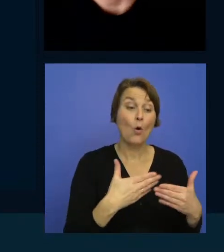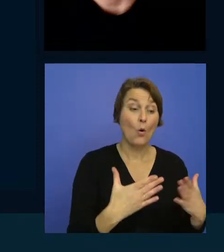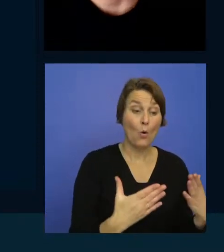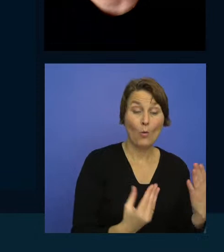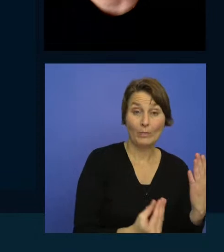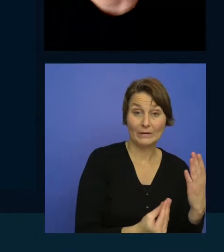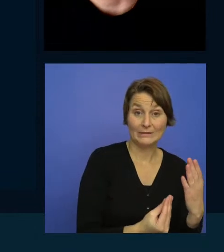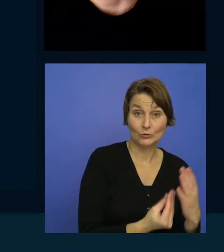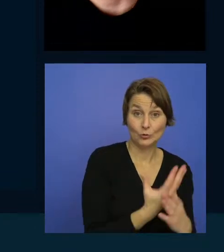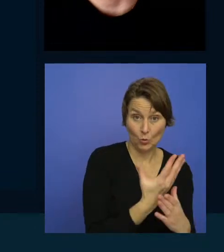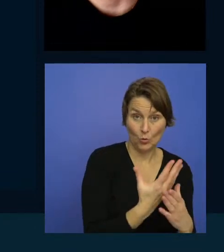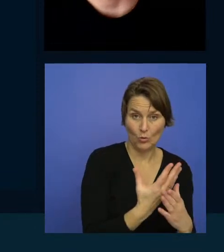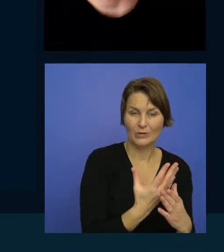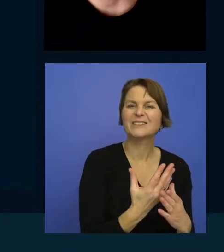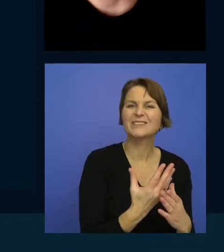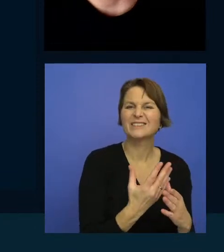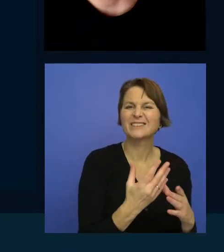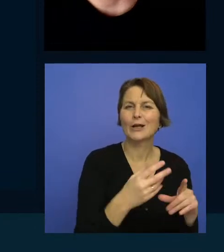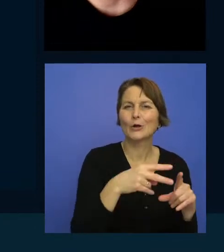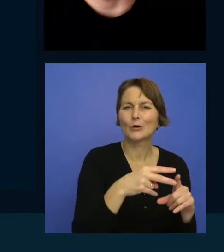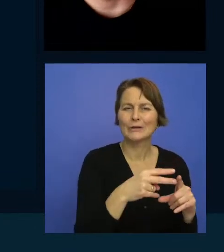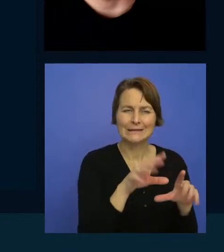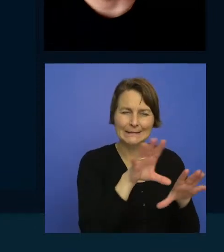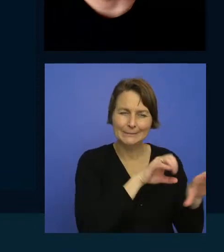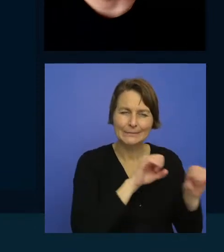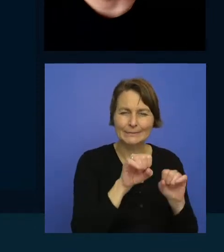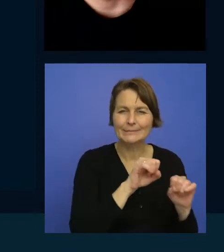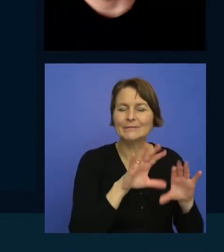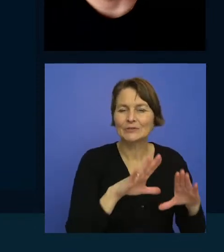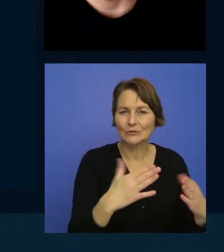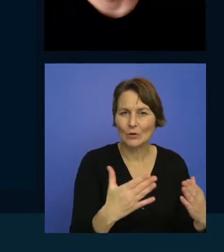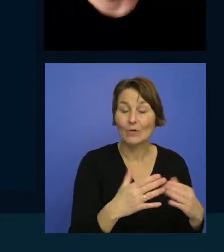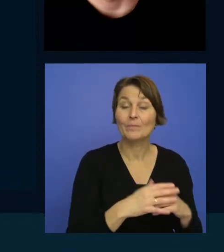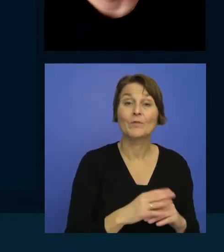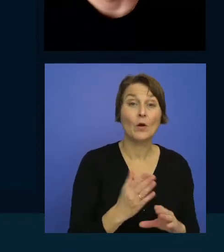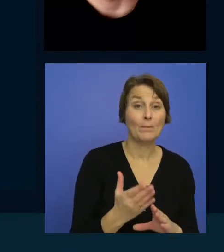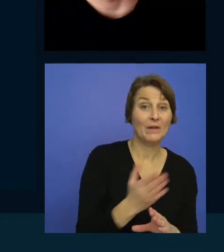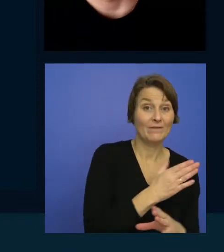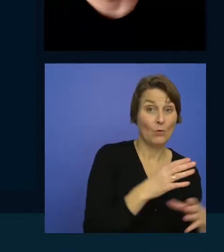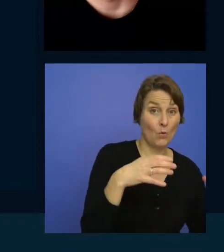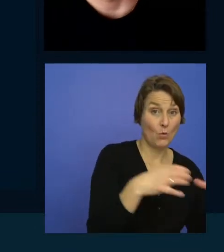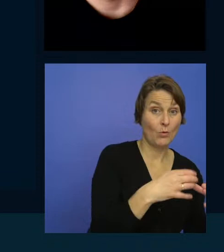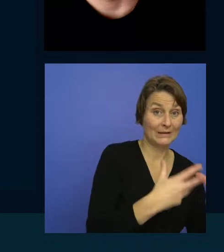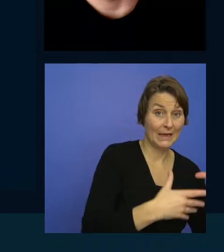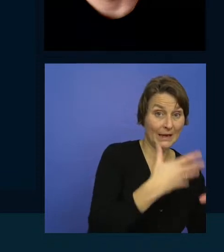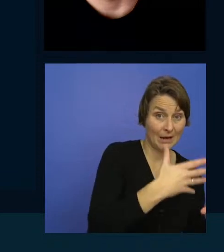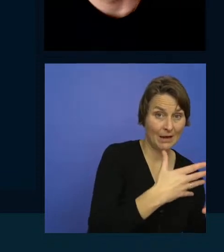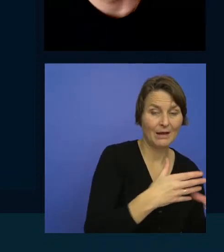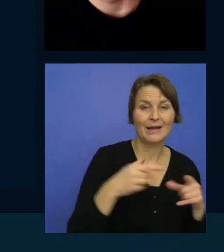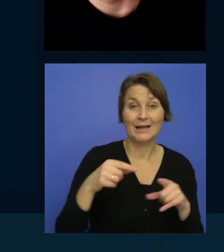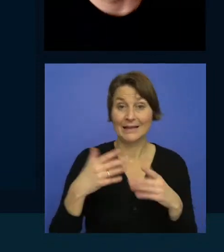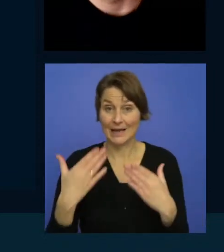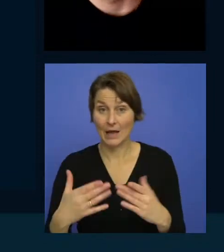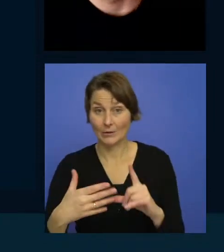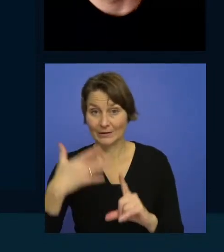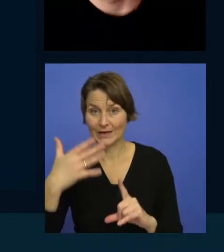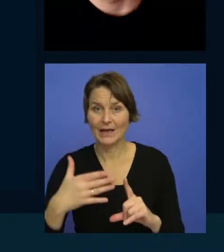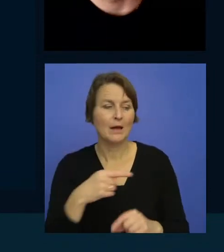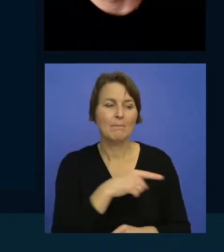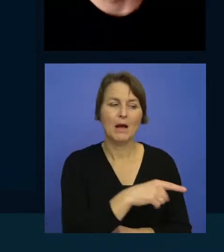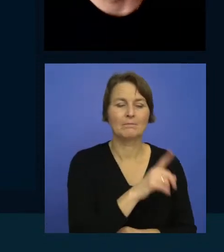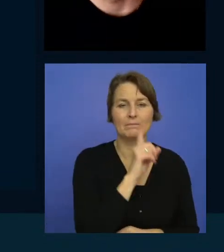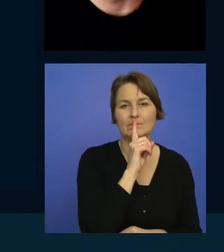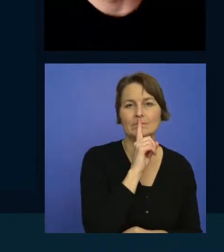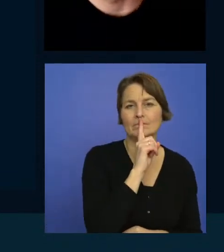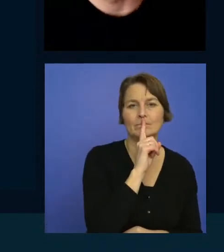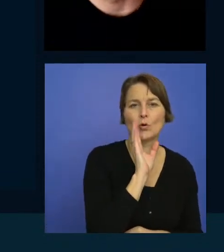set that matches the patterns and trends of my original data set, but doesn't reveal any private information. And that way I